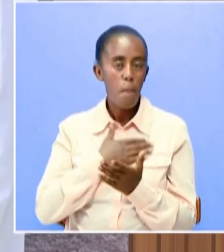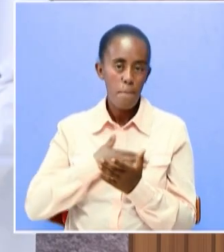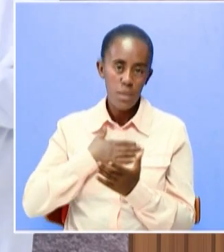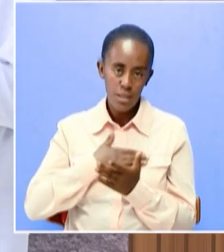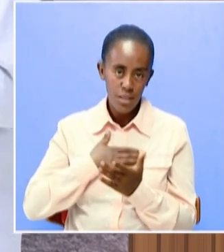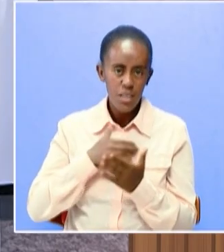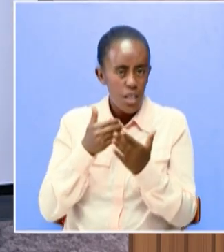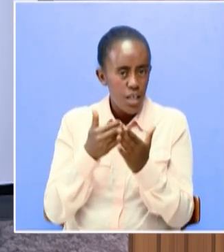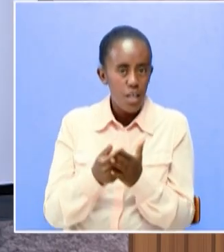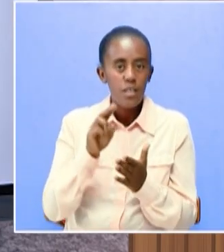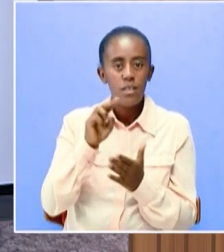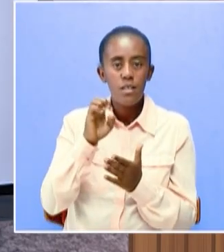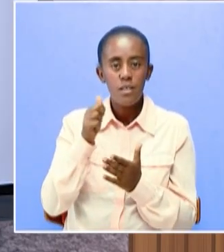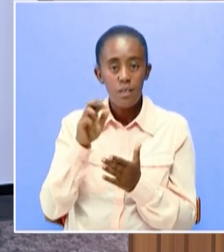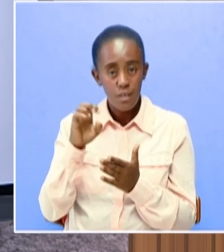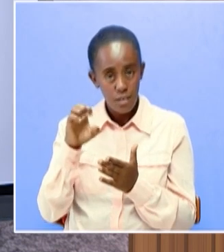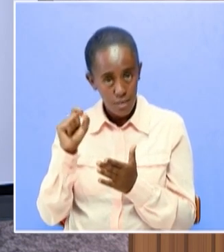The nearest restaurant, please.